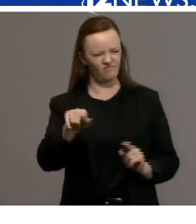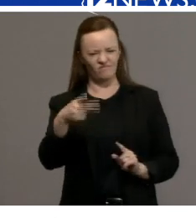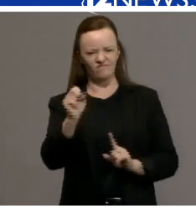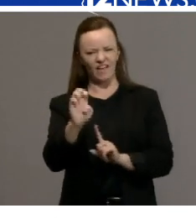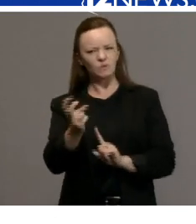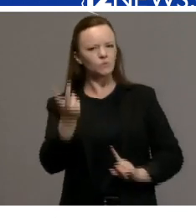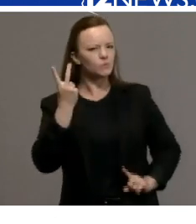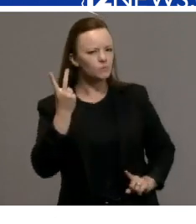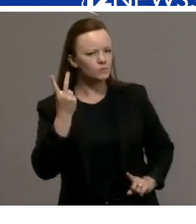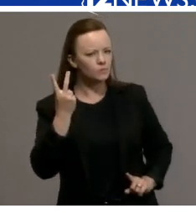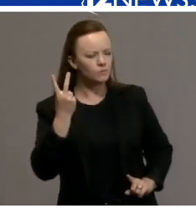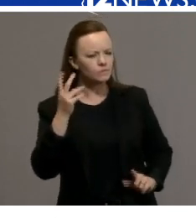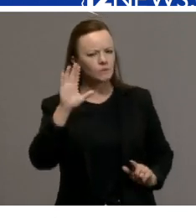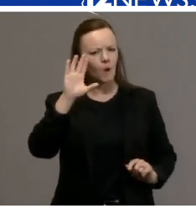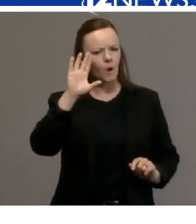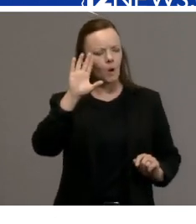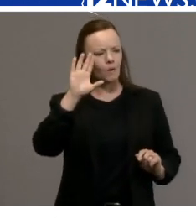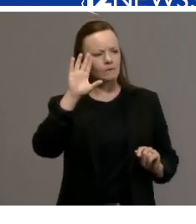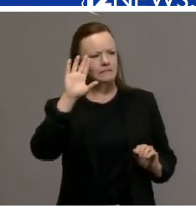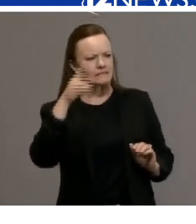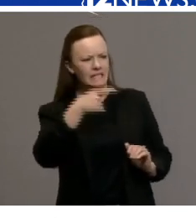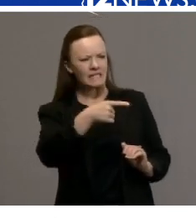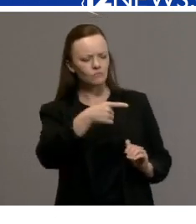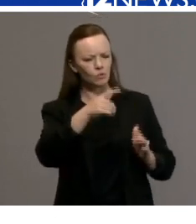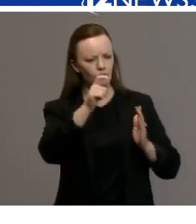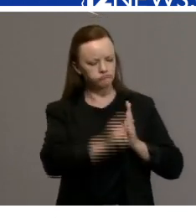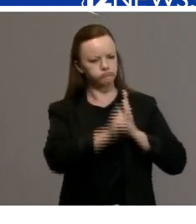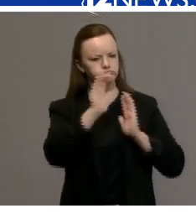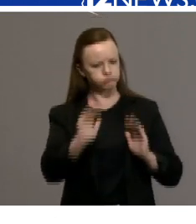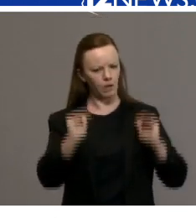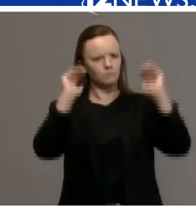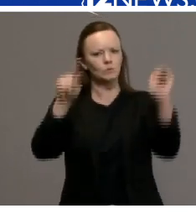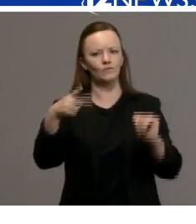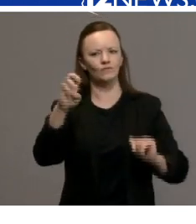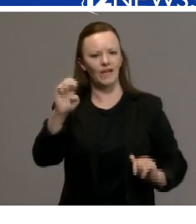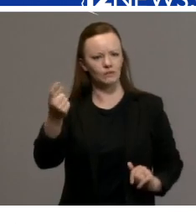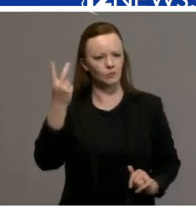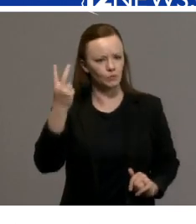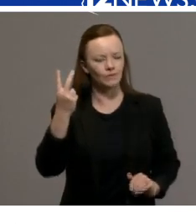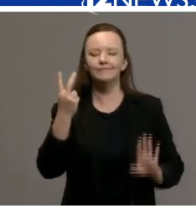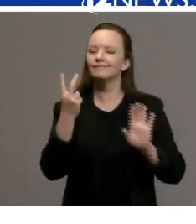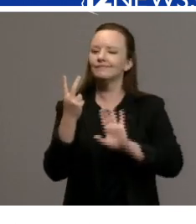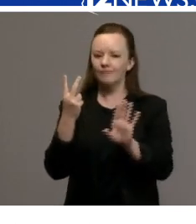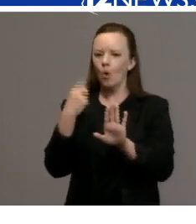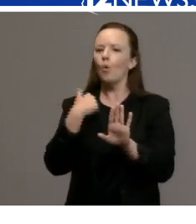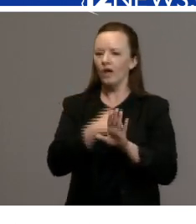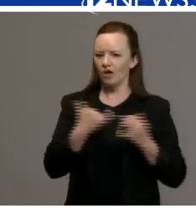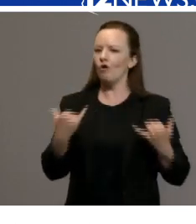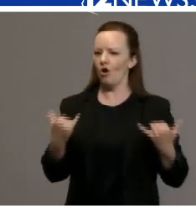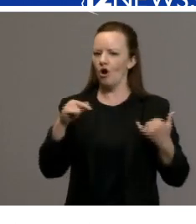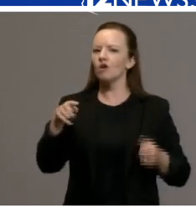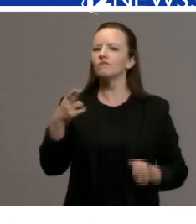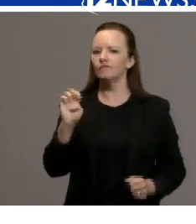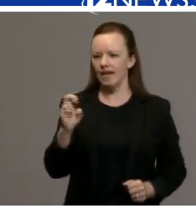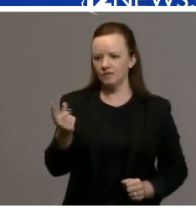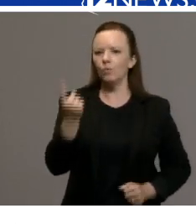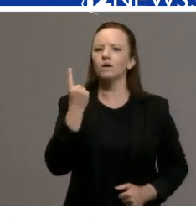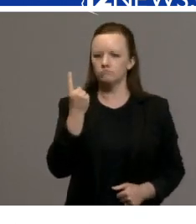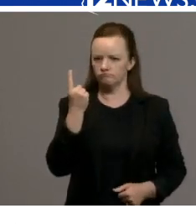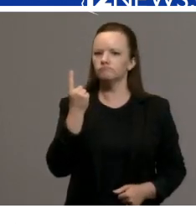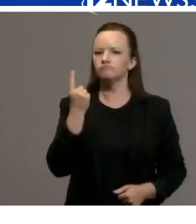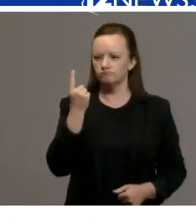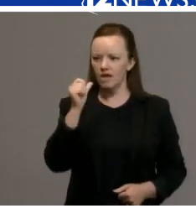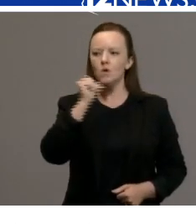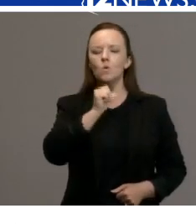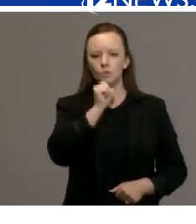you've de facto moved us to the next phase? We're in phase 1 in the state of Arizona. It's a good